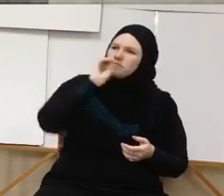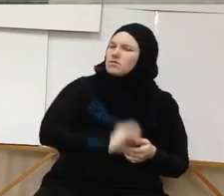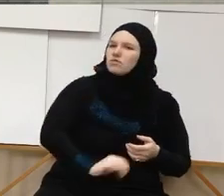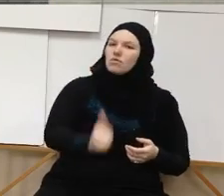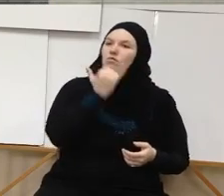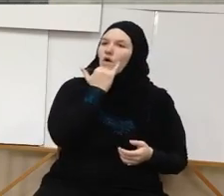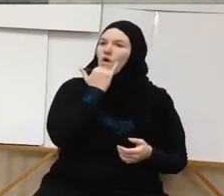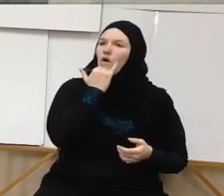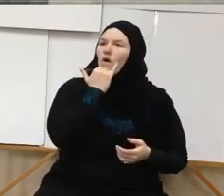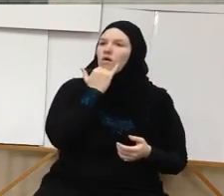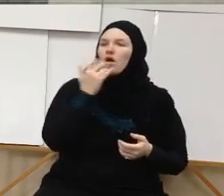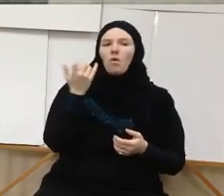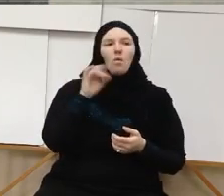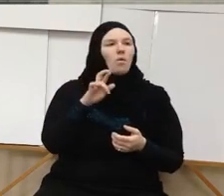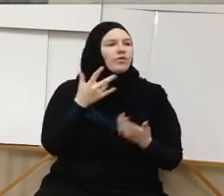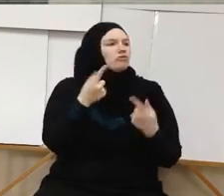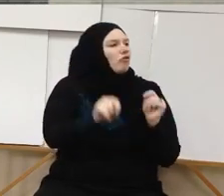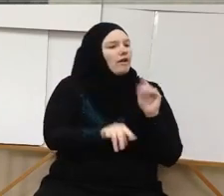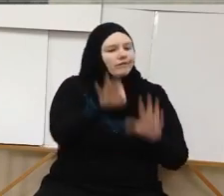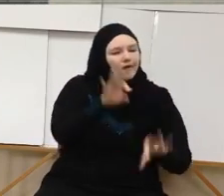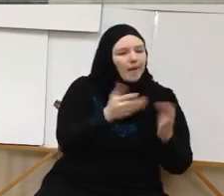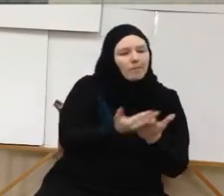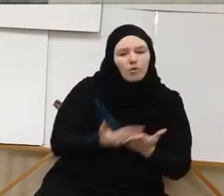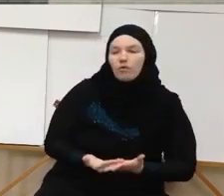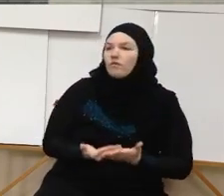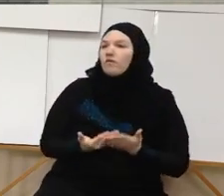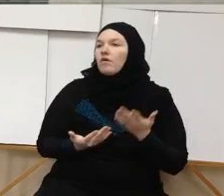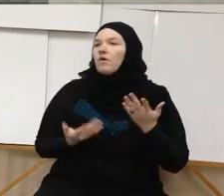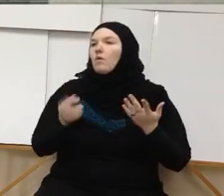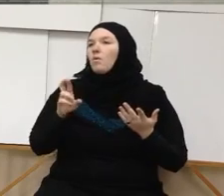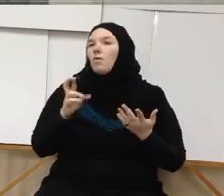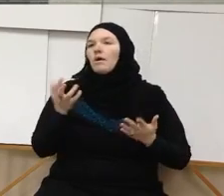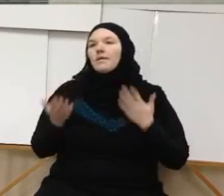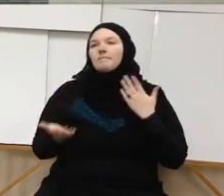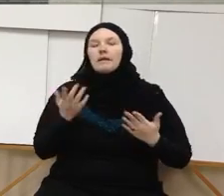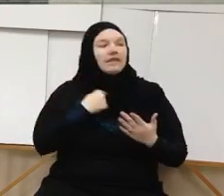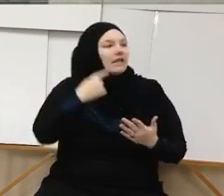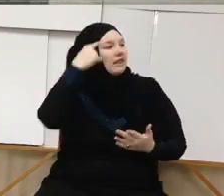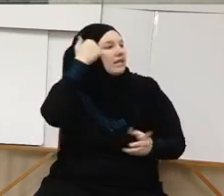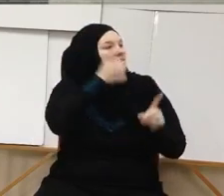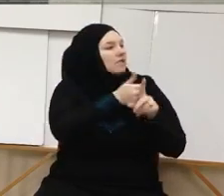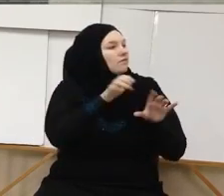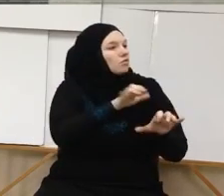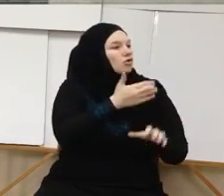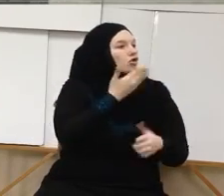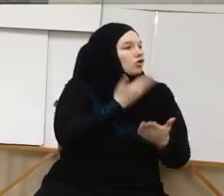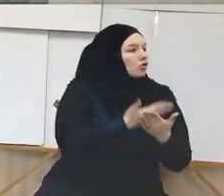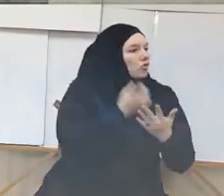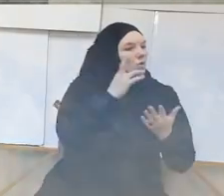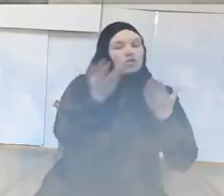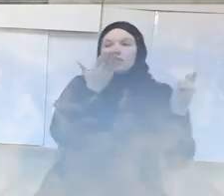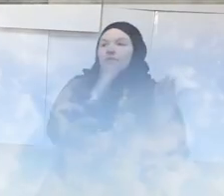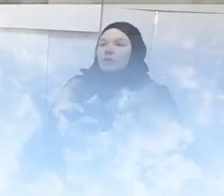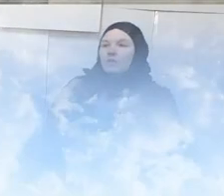what they use for references, no matter how sincere they are in what they are doing in terms of serving the